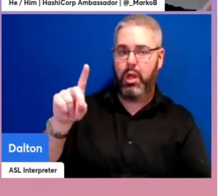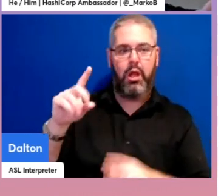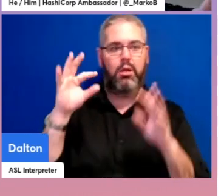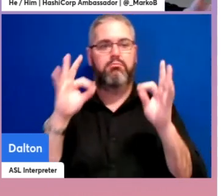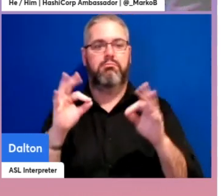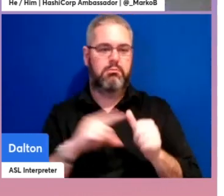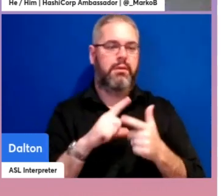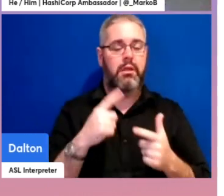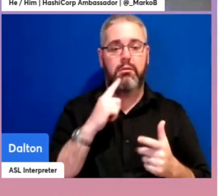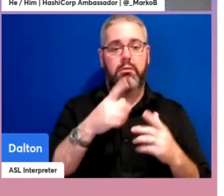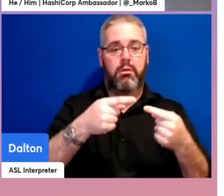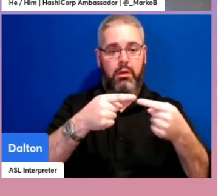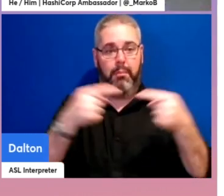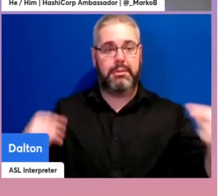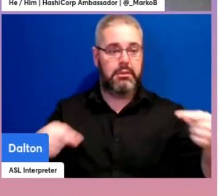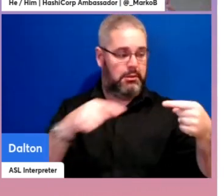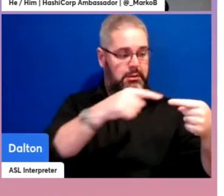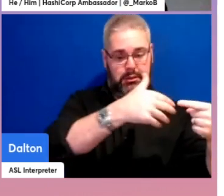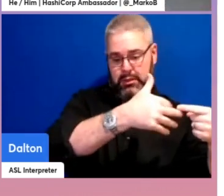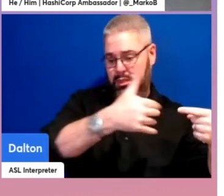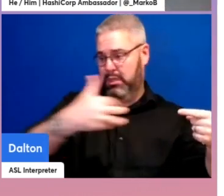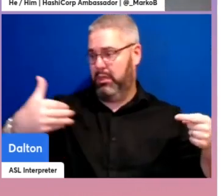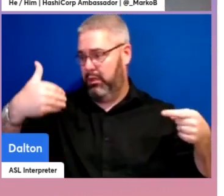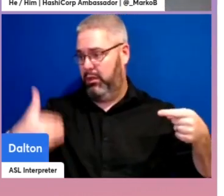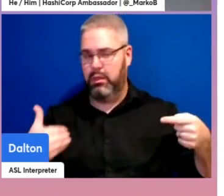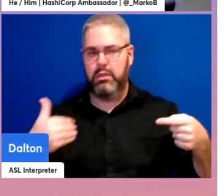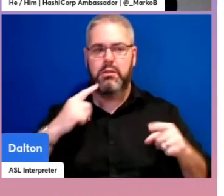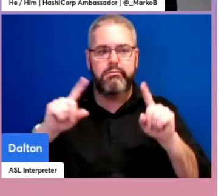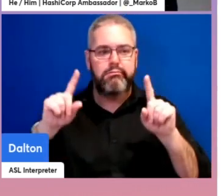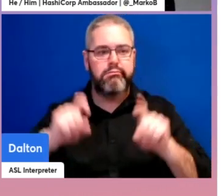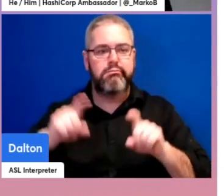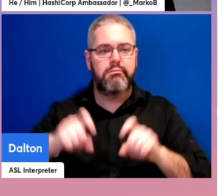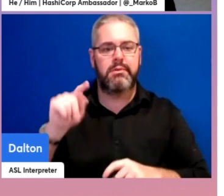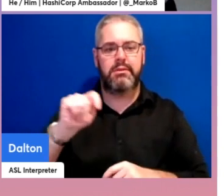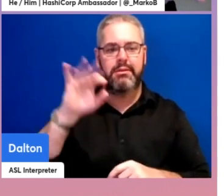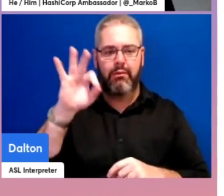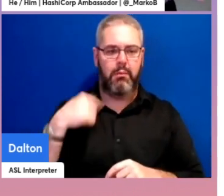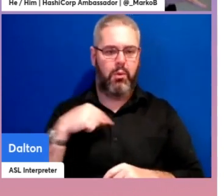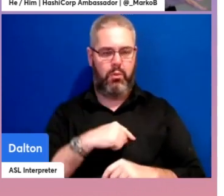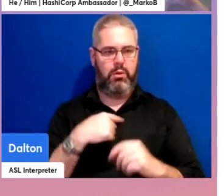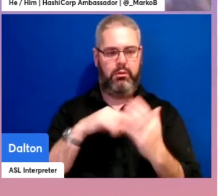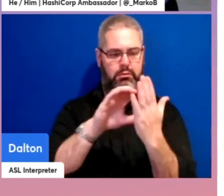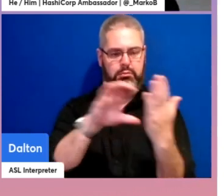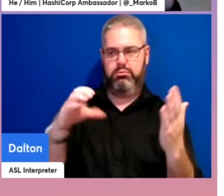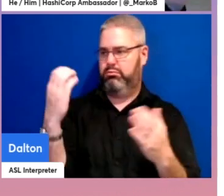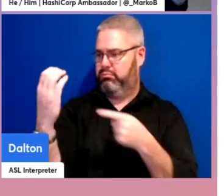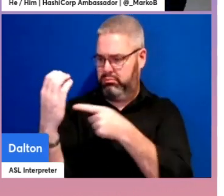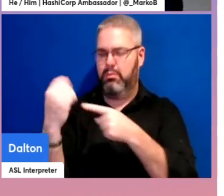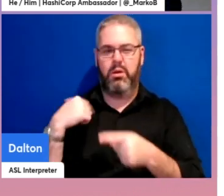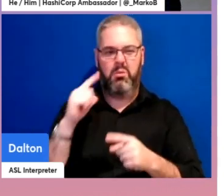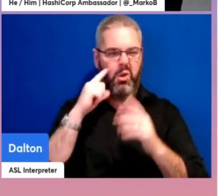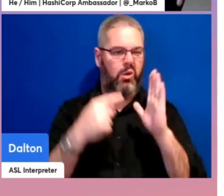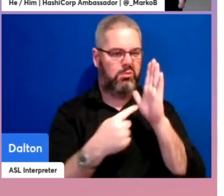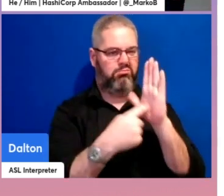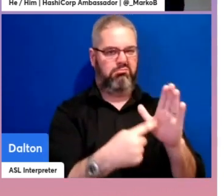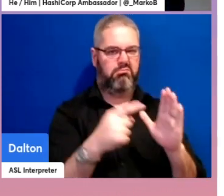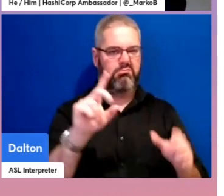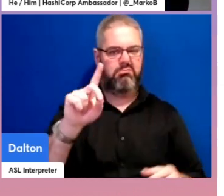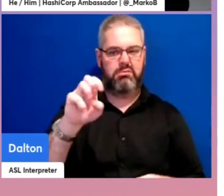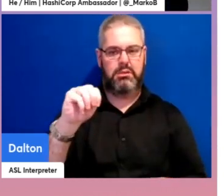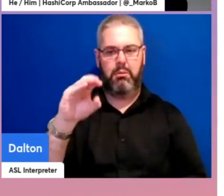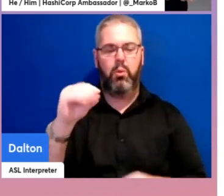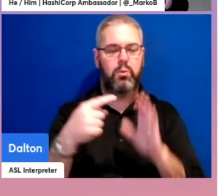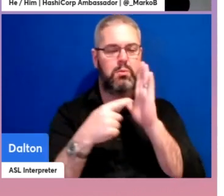the opposite side of the spectrum, you probably want to test your Terraform modules as well, which I'm going to be specifically focusing my demo is,